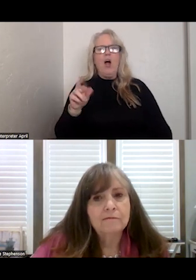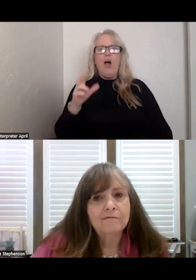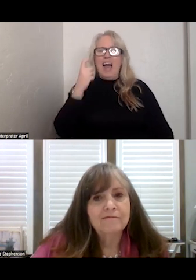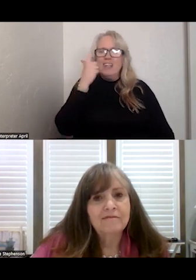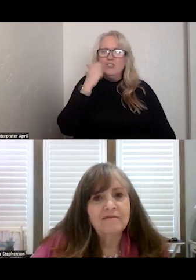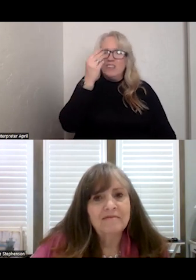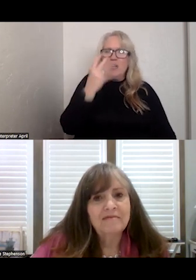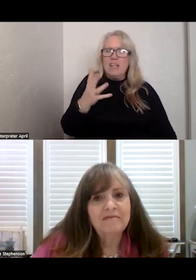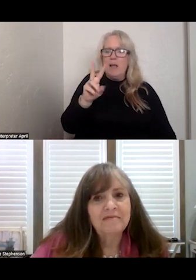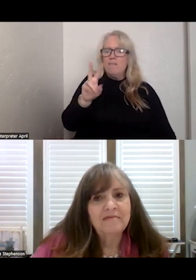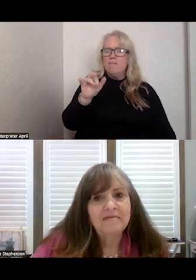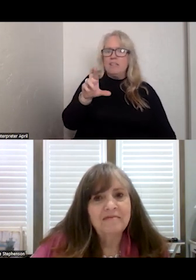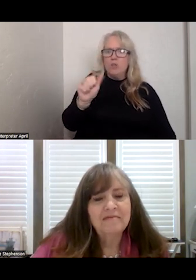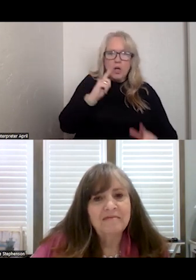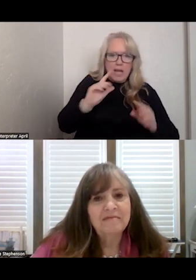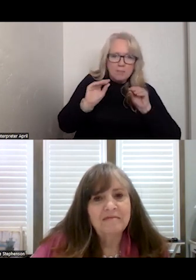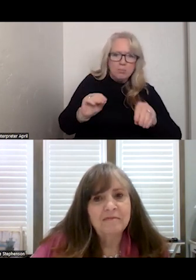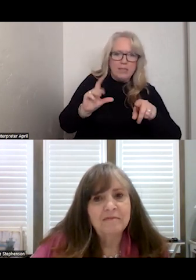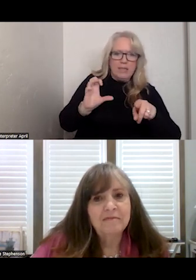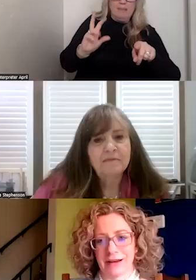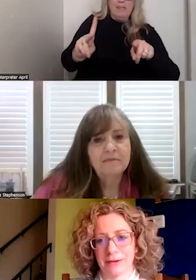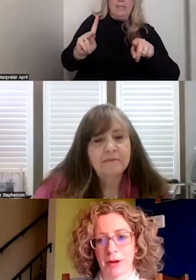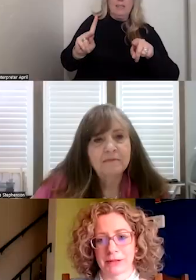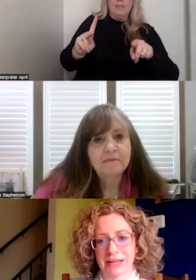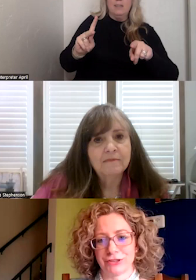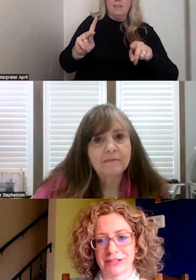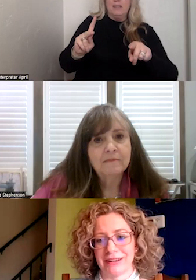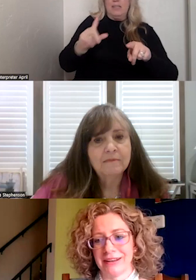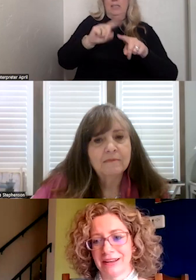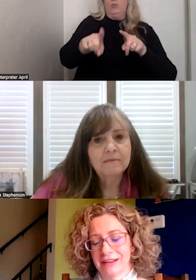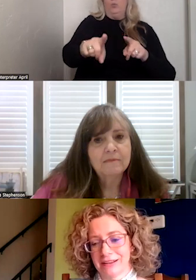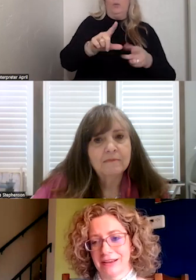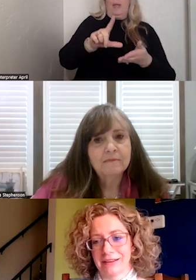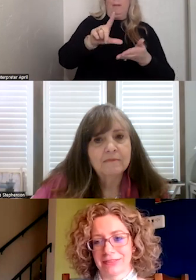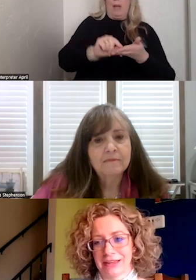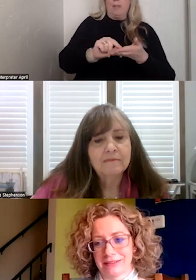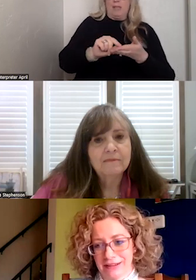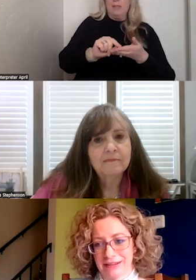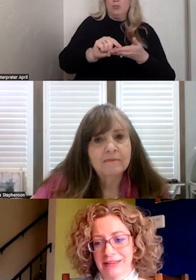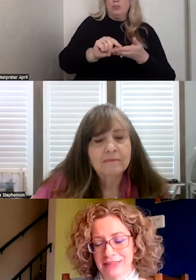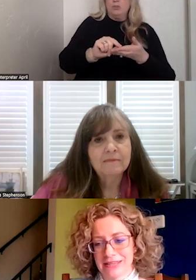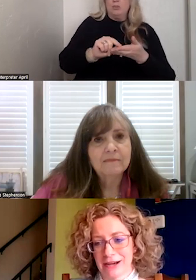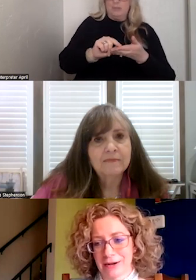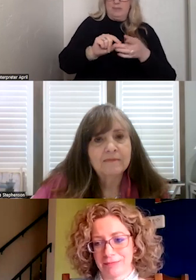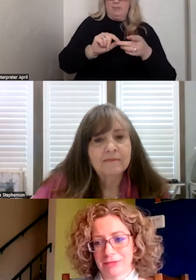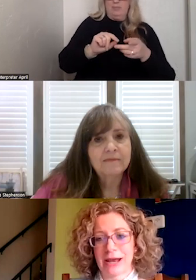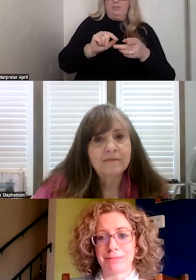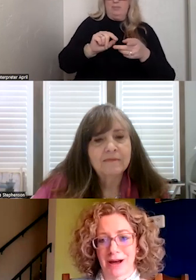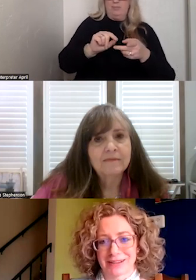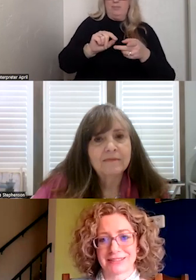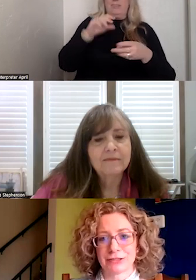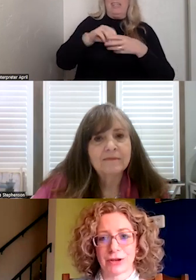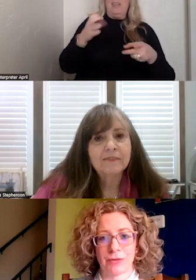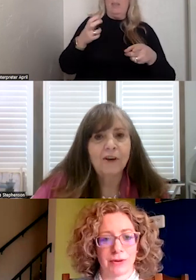let you know, Victoria has put a link to that publication that in the